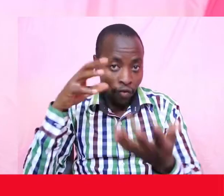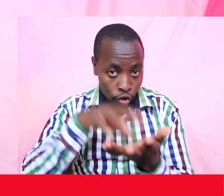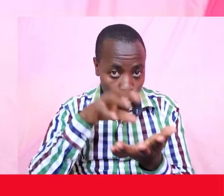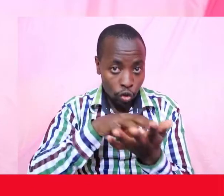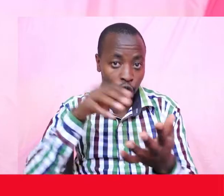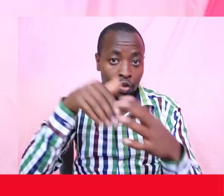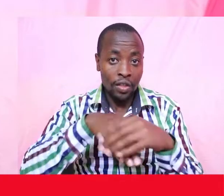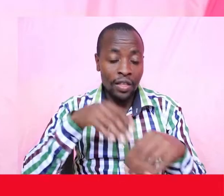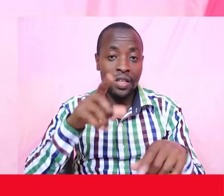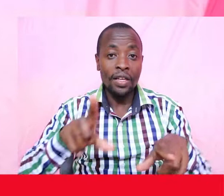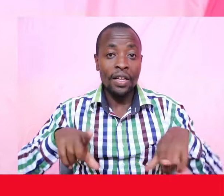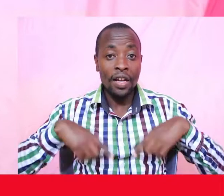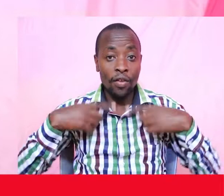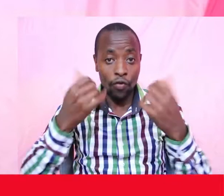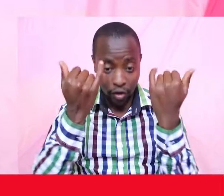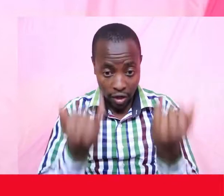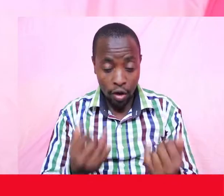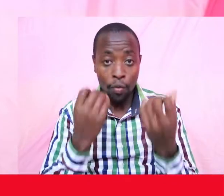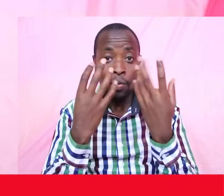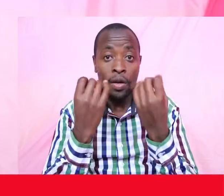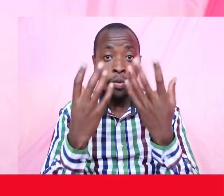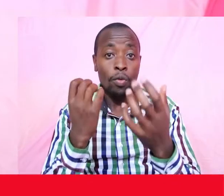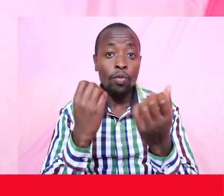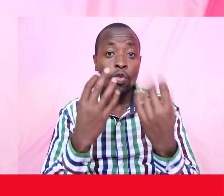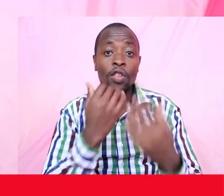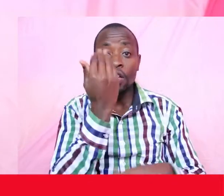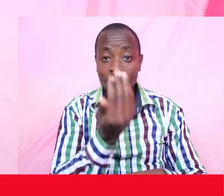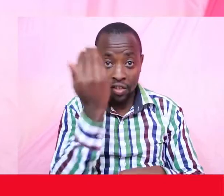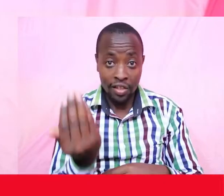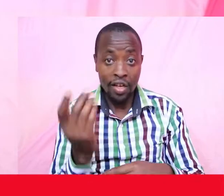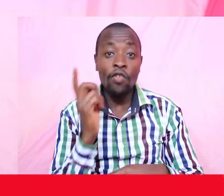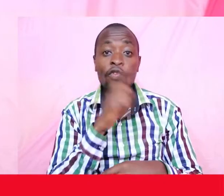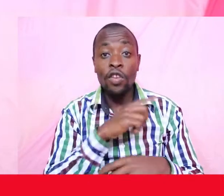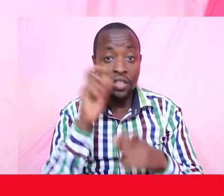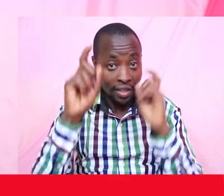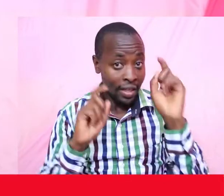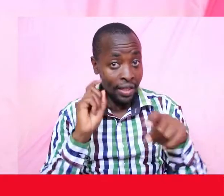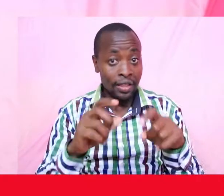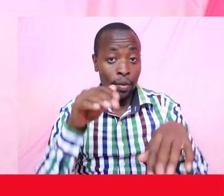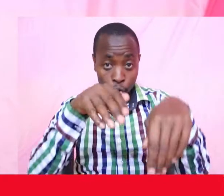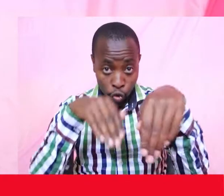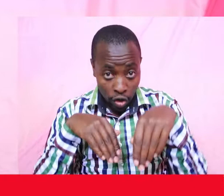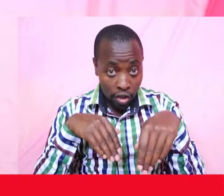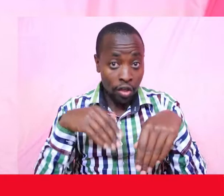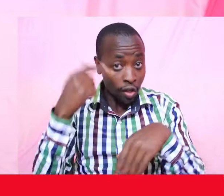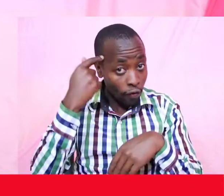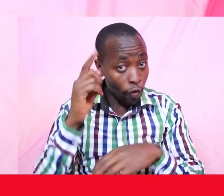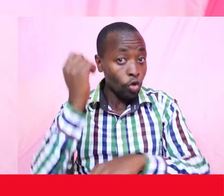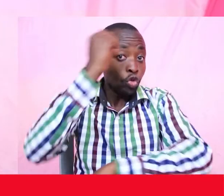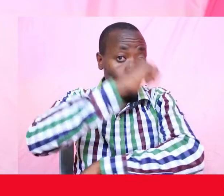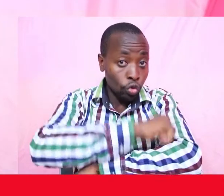our life, like right now, many people, their children have done class 8 examination and they are waiting for slots.